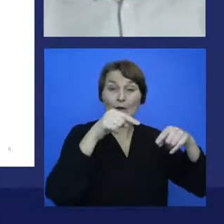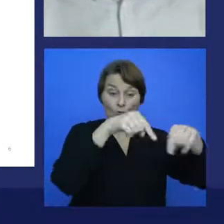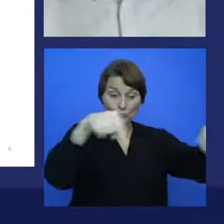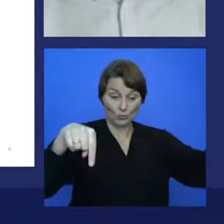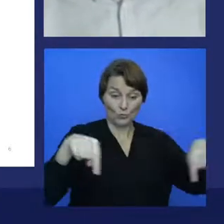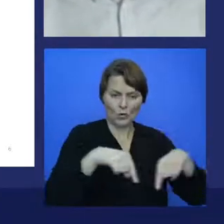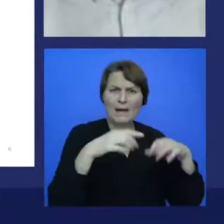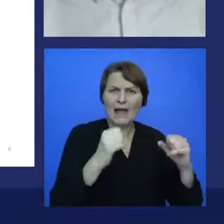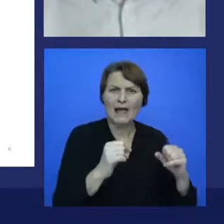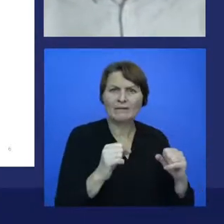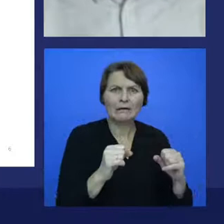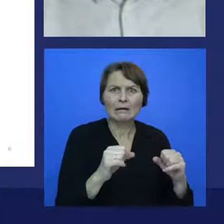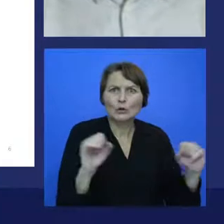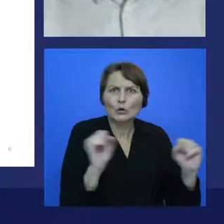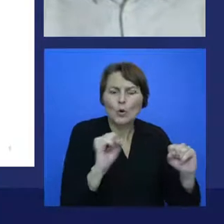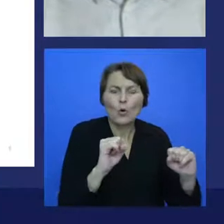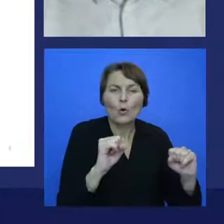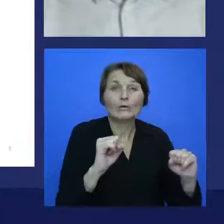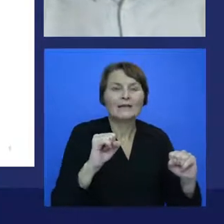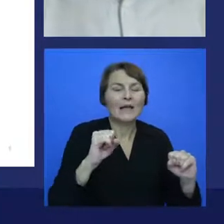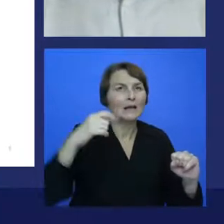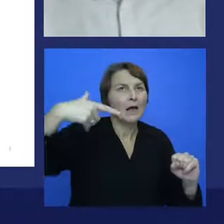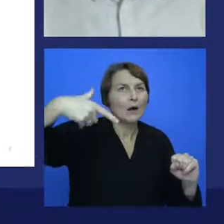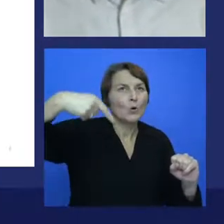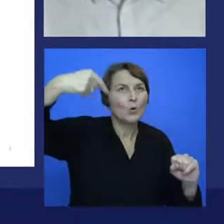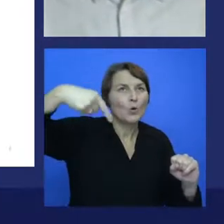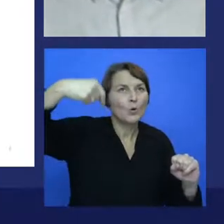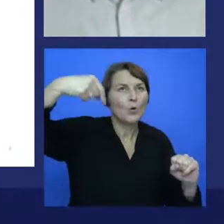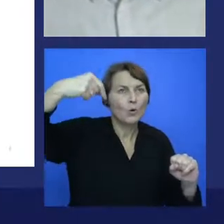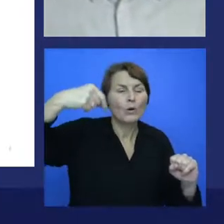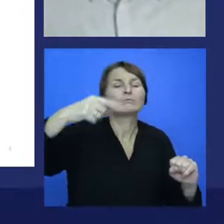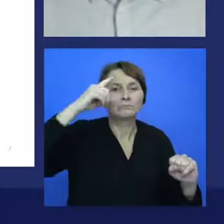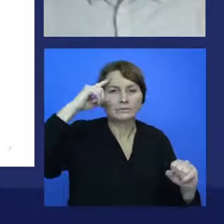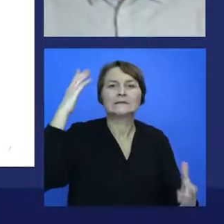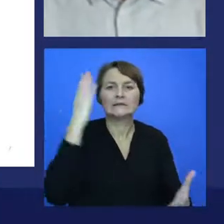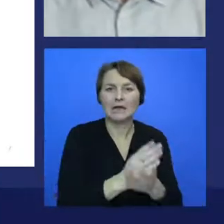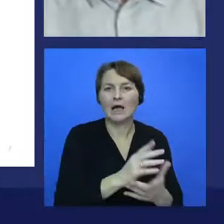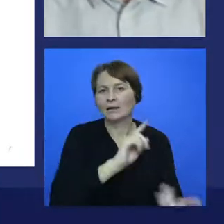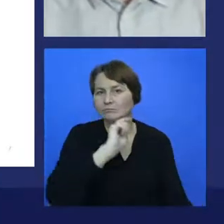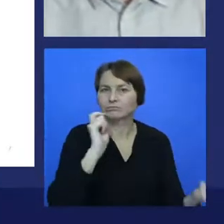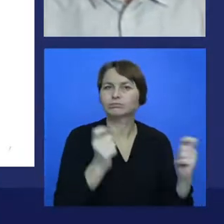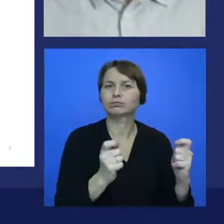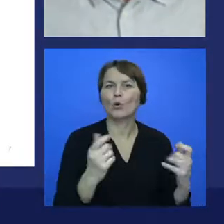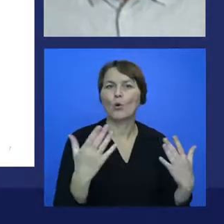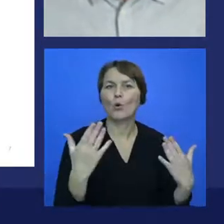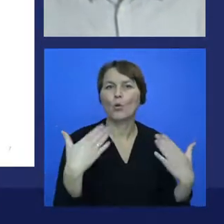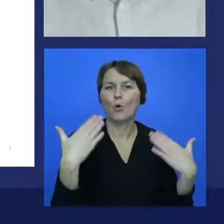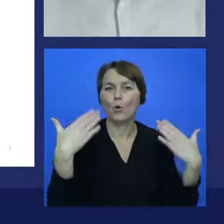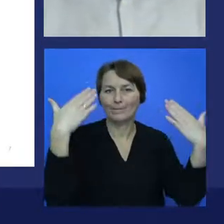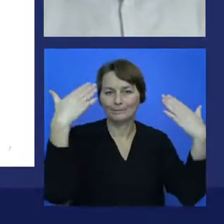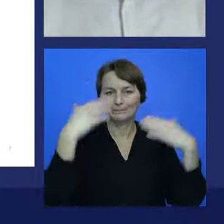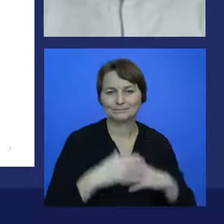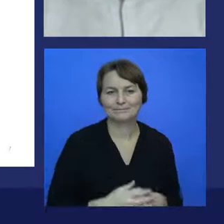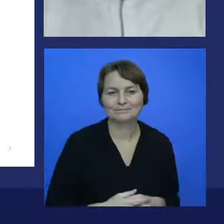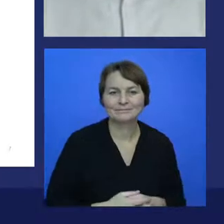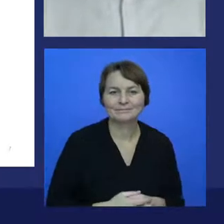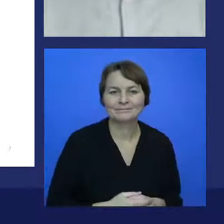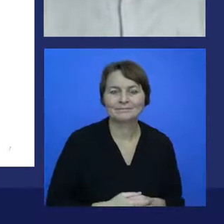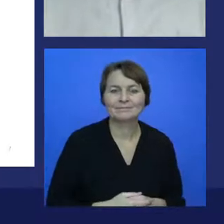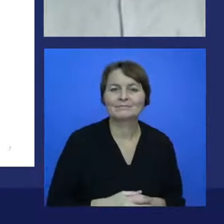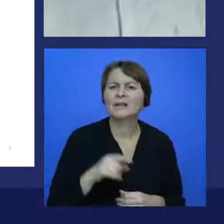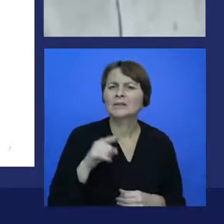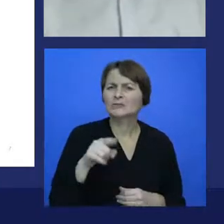those decisions within the digital twin. So why would we use one over other data models and other ways of doing